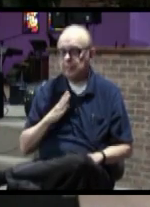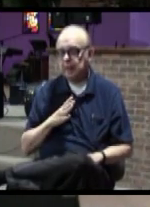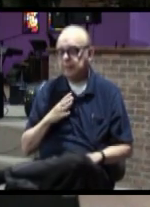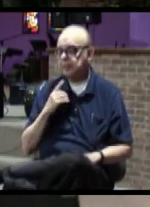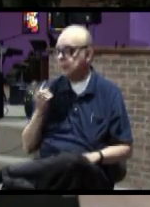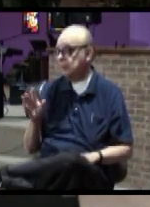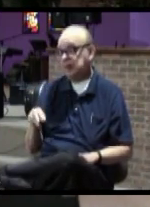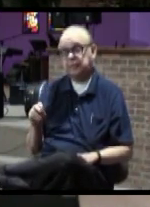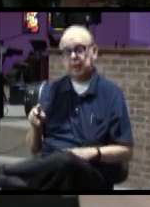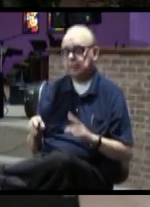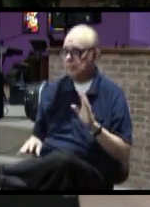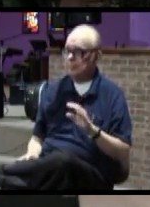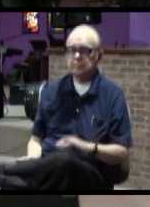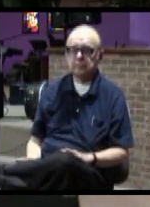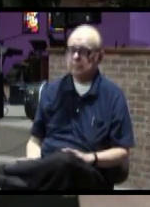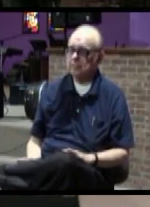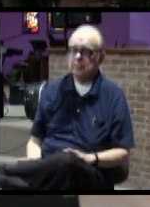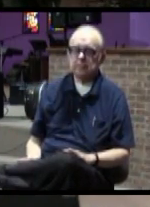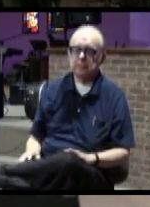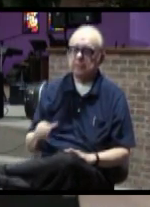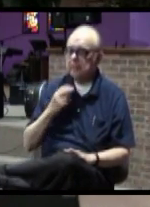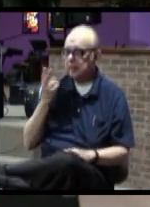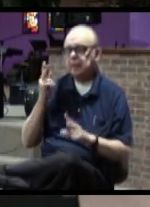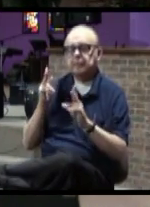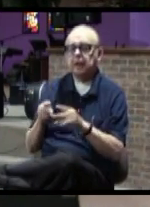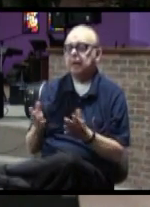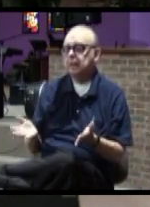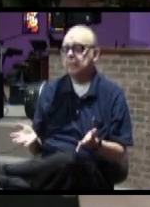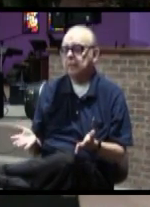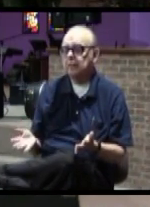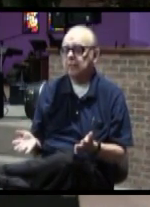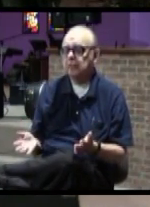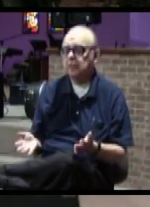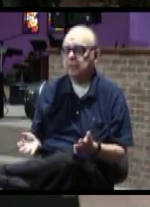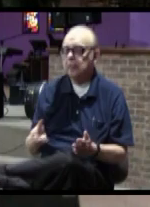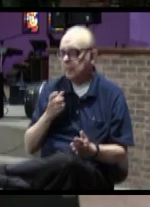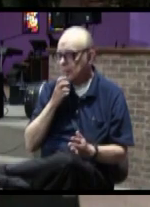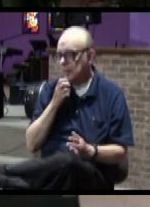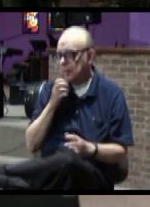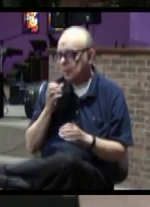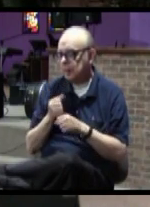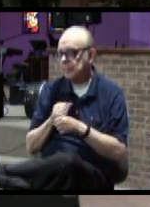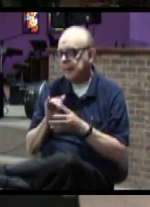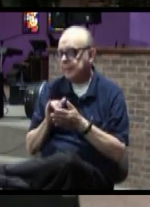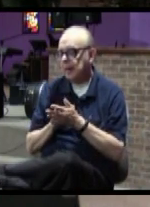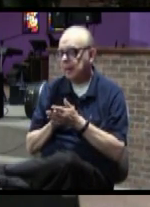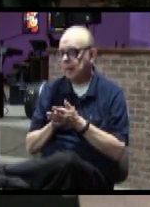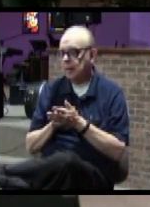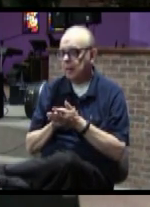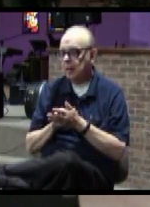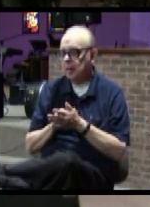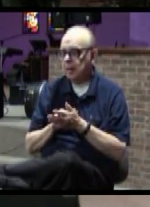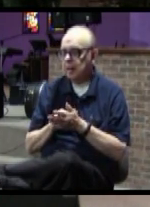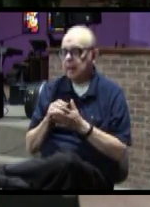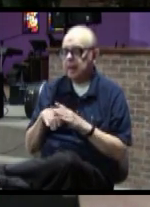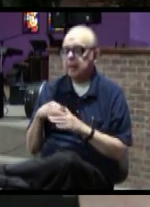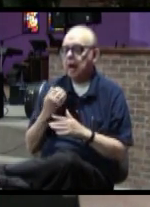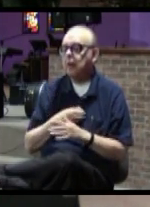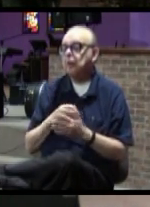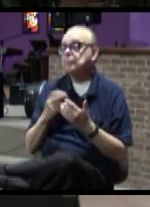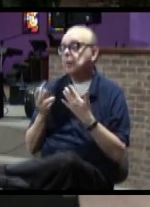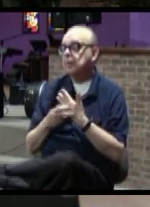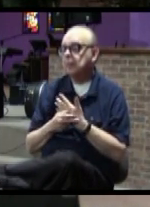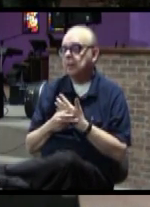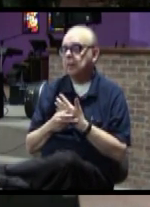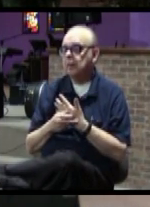head. And here's what he said. I don't see anyone here who can make it in